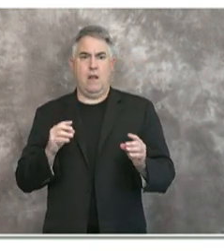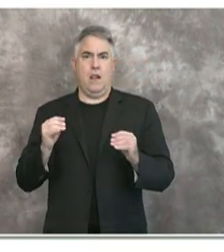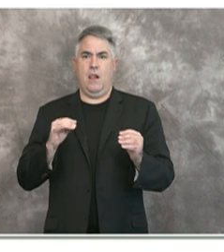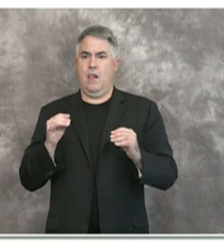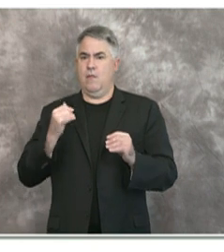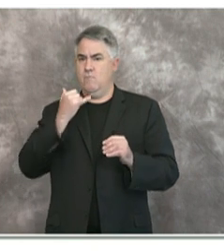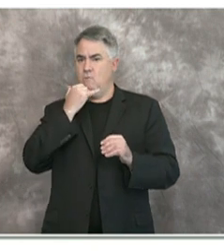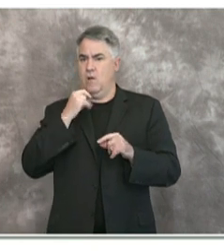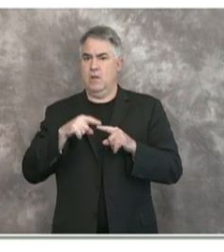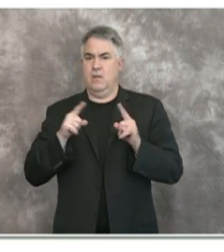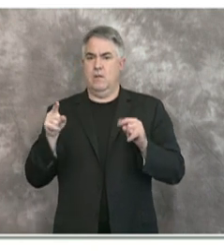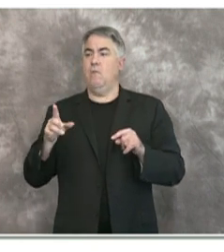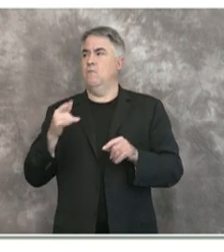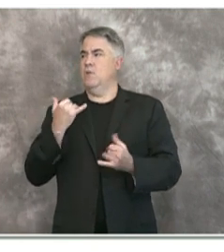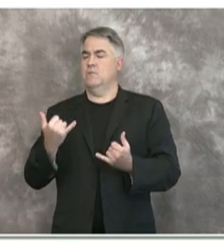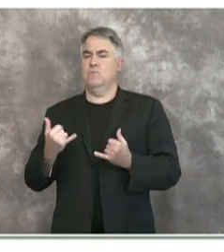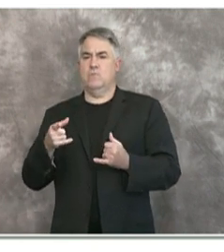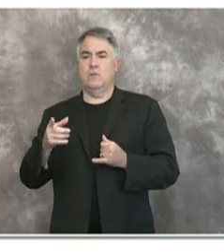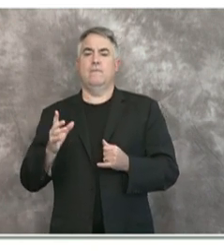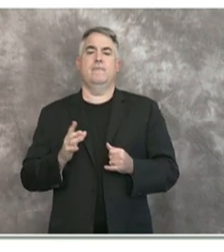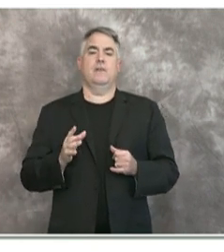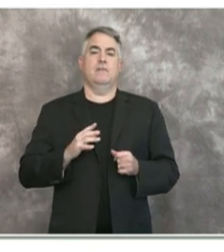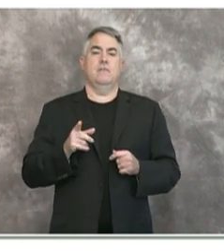today's totals, it's 85 new cases out of